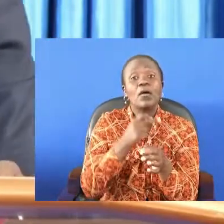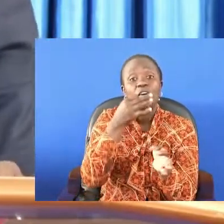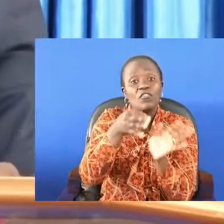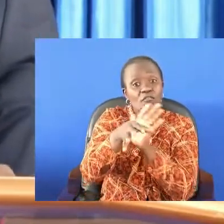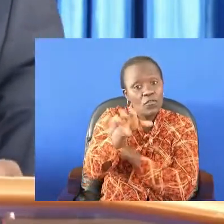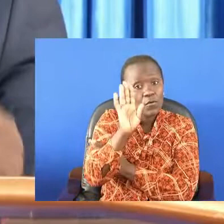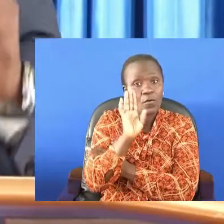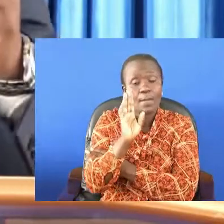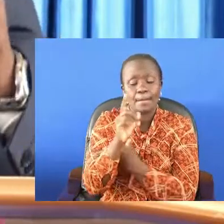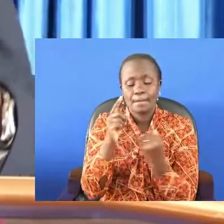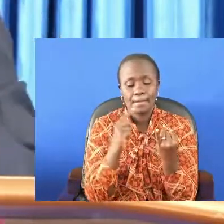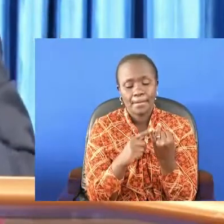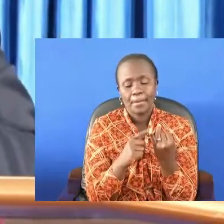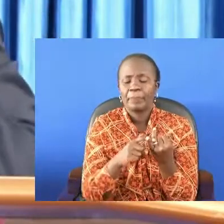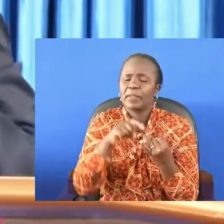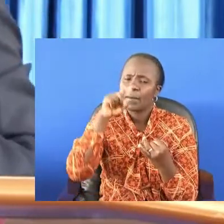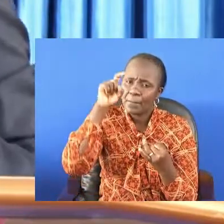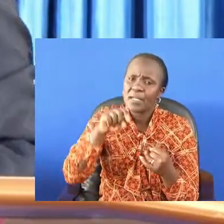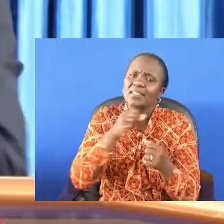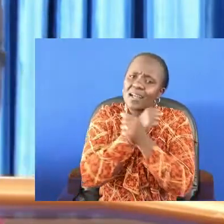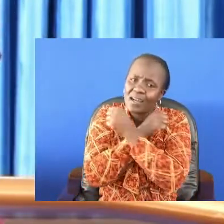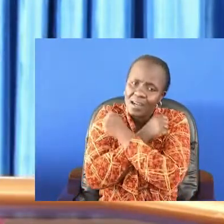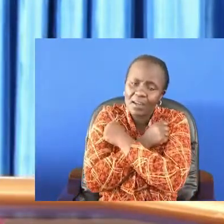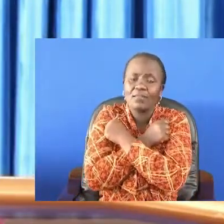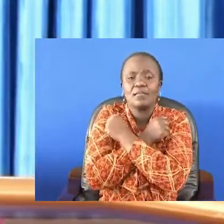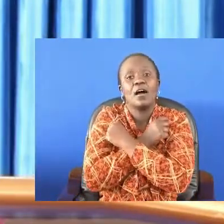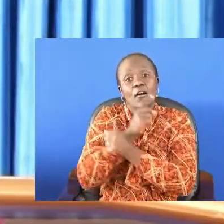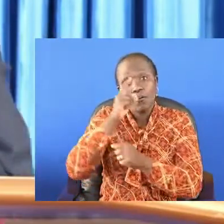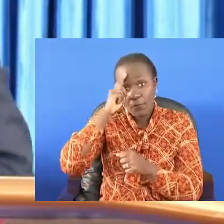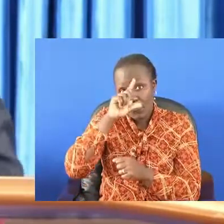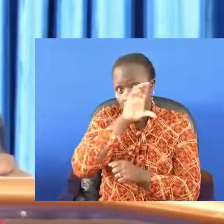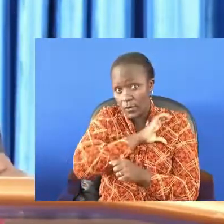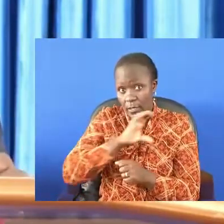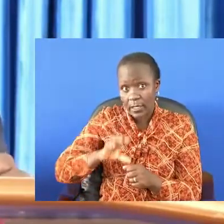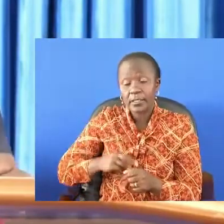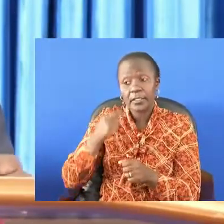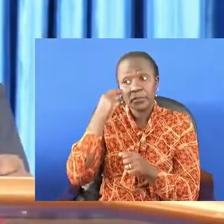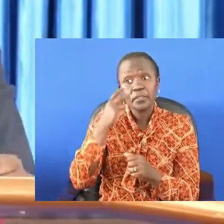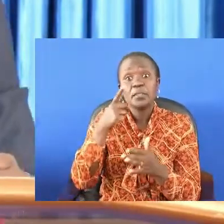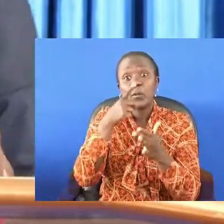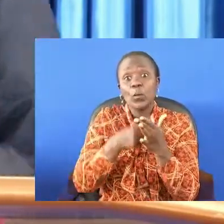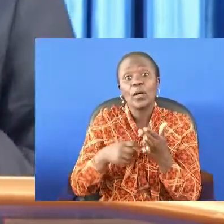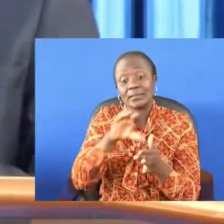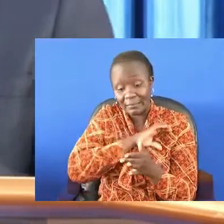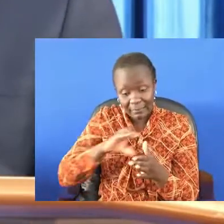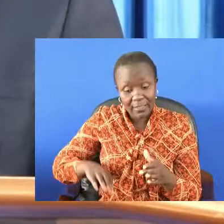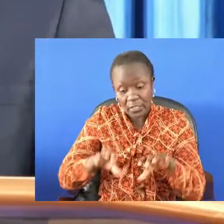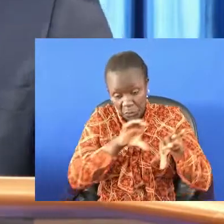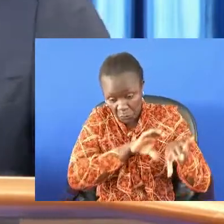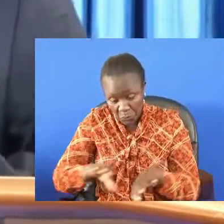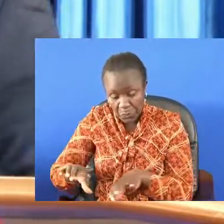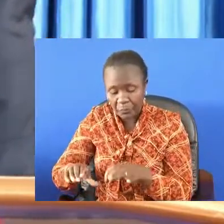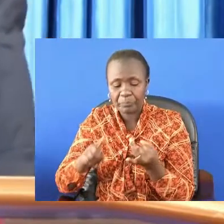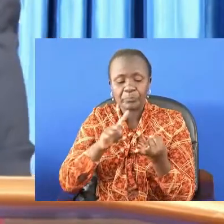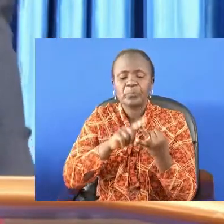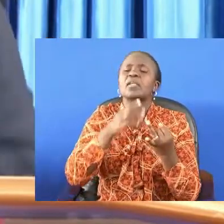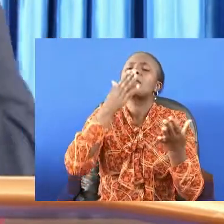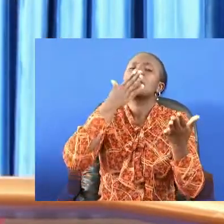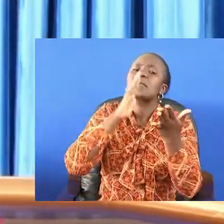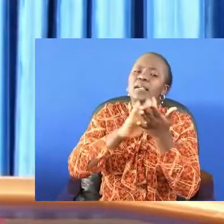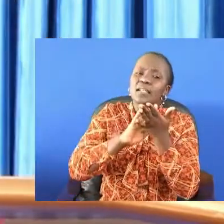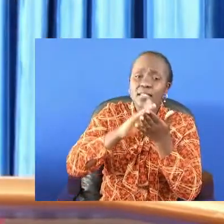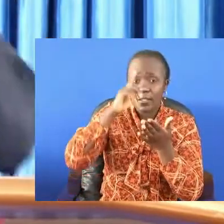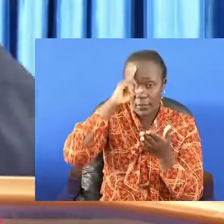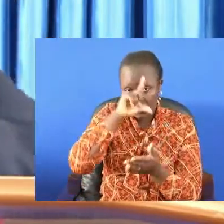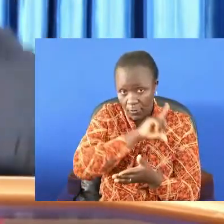God, number one, you must have passion for Christ, and then you see what Christ does. Number two, you must have praises